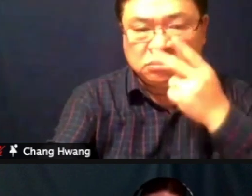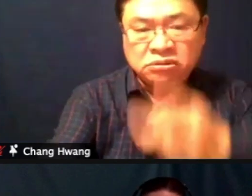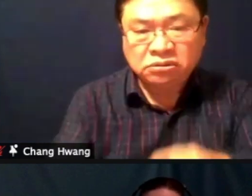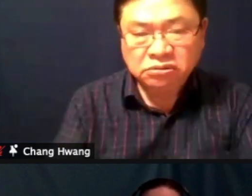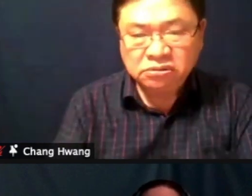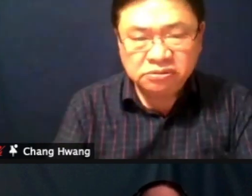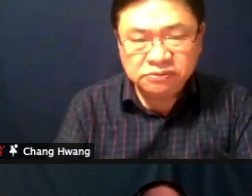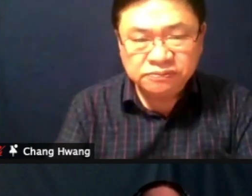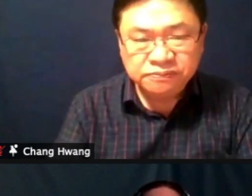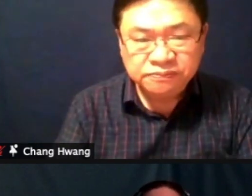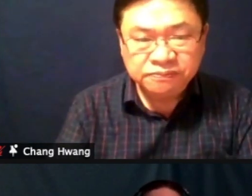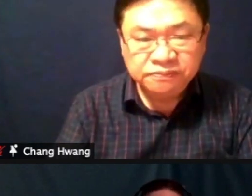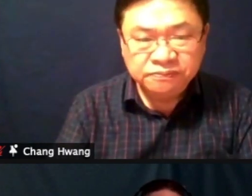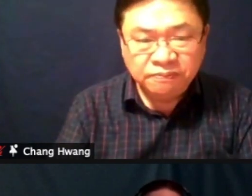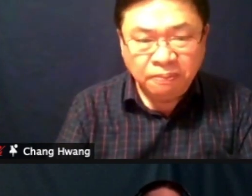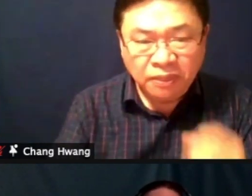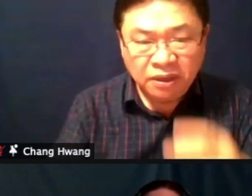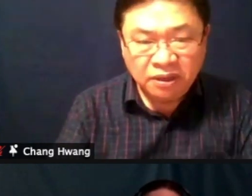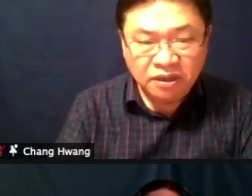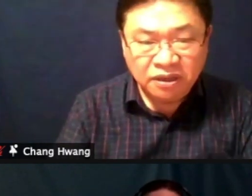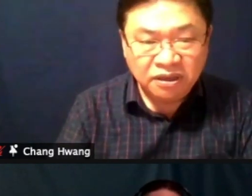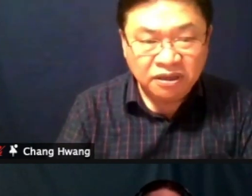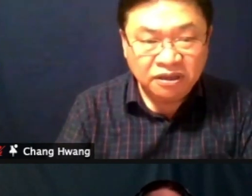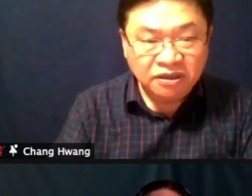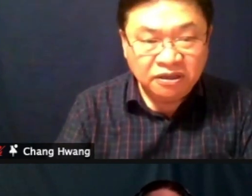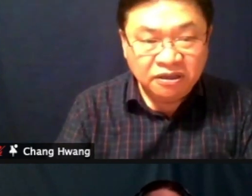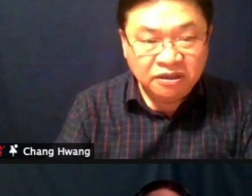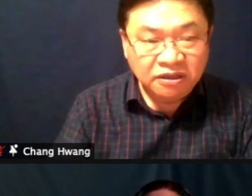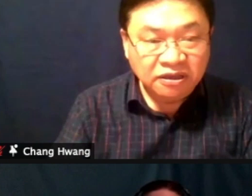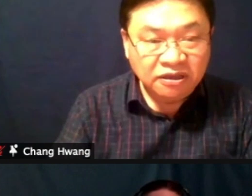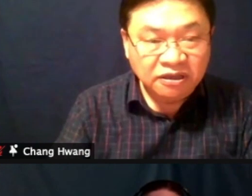wear military uniforms, dress in a certain way.